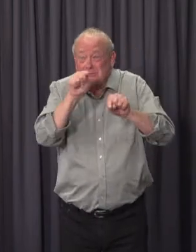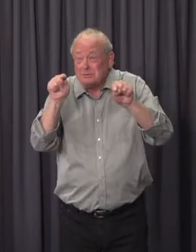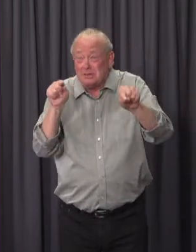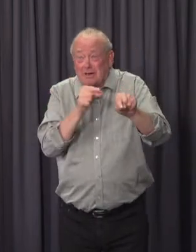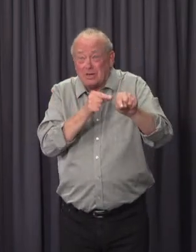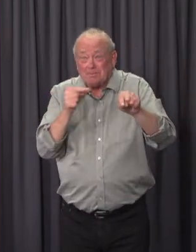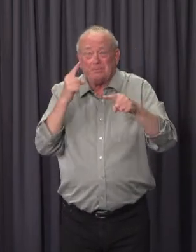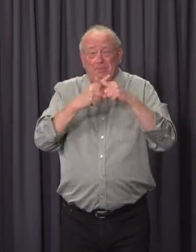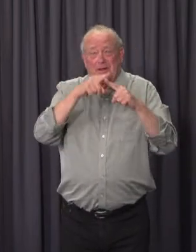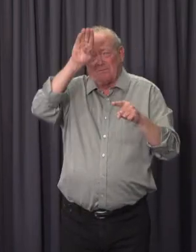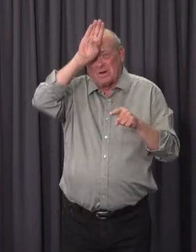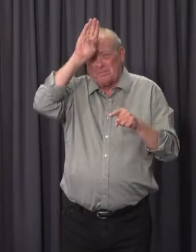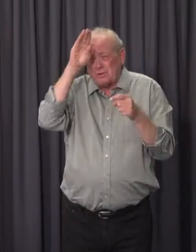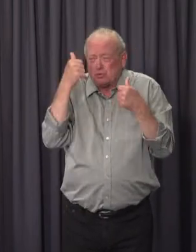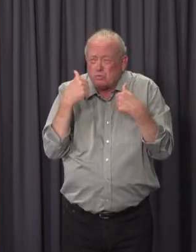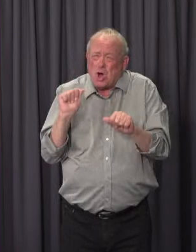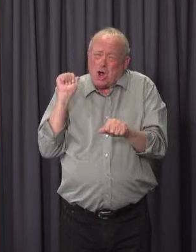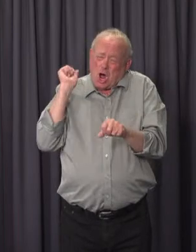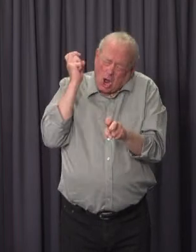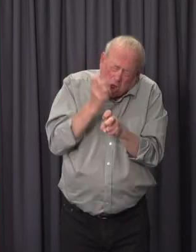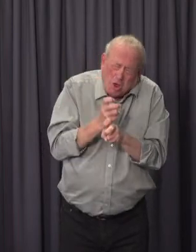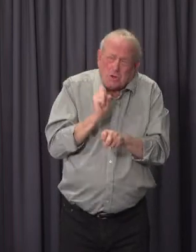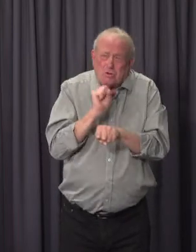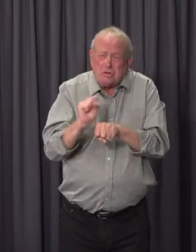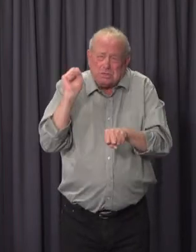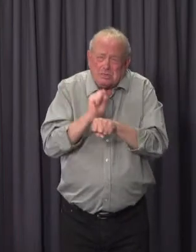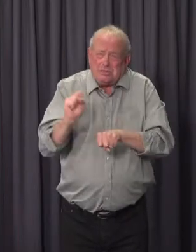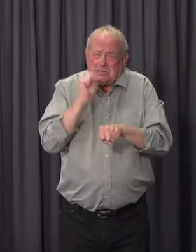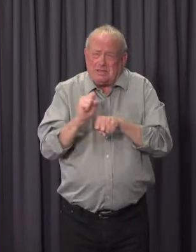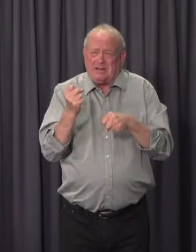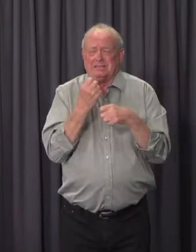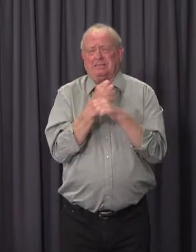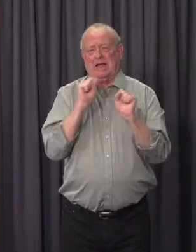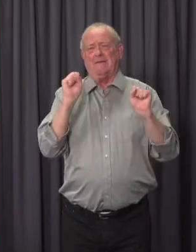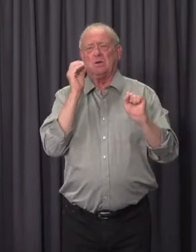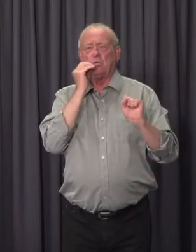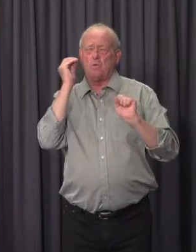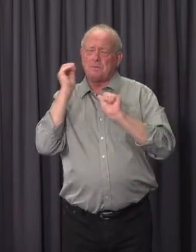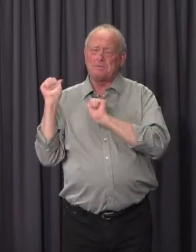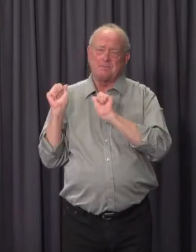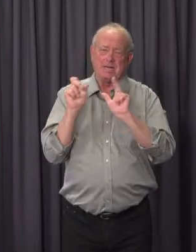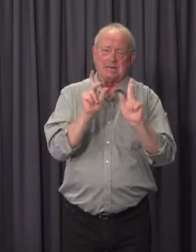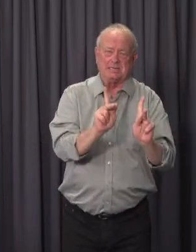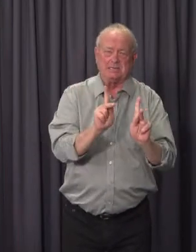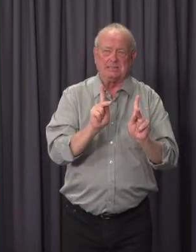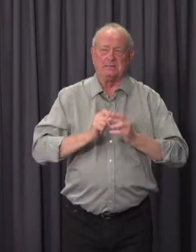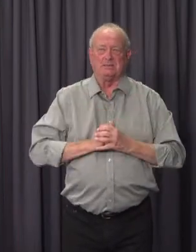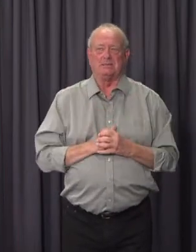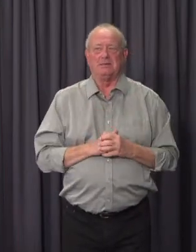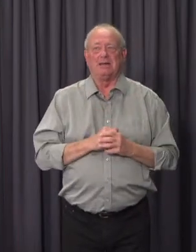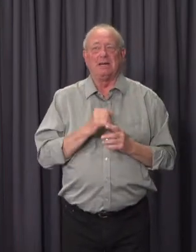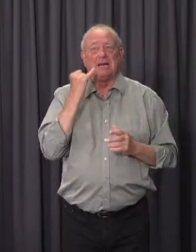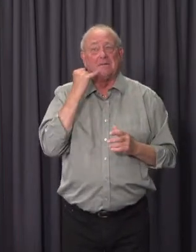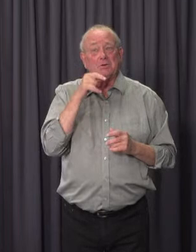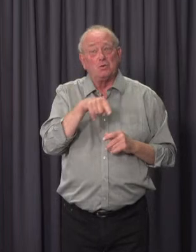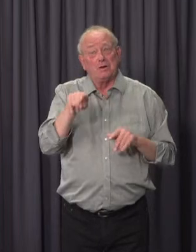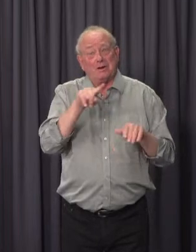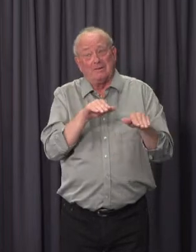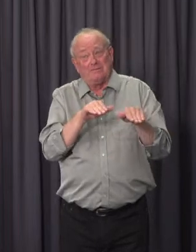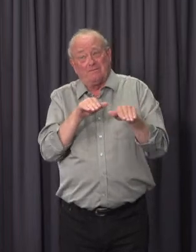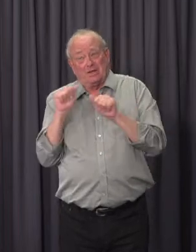possible. For those who are still evacuated, we continue to urge you to please register at your nearest reception center or